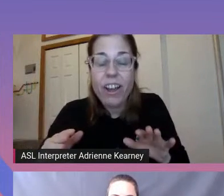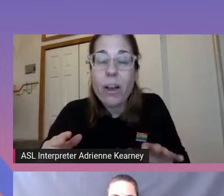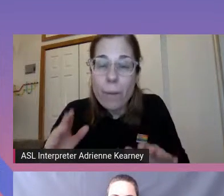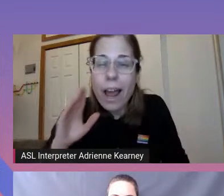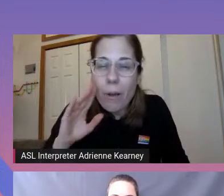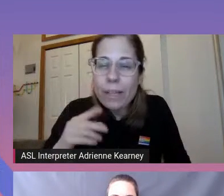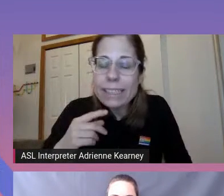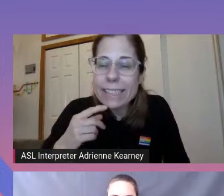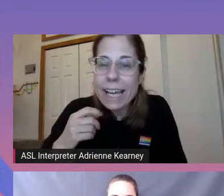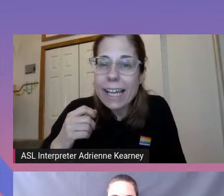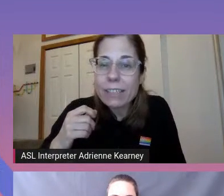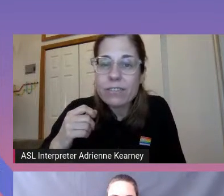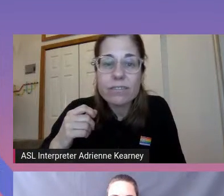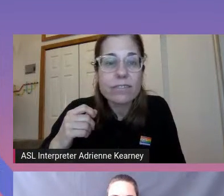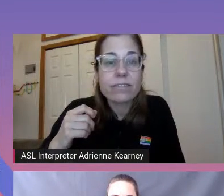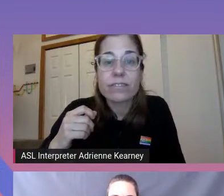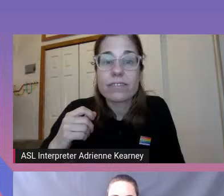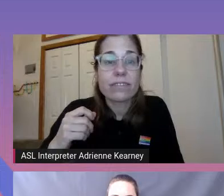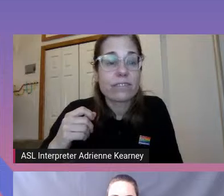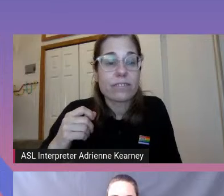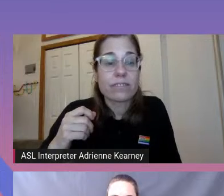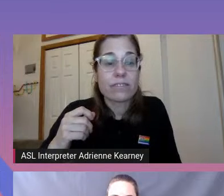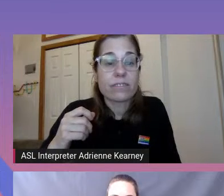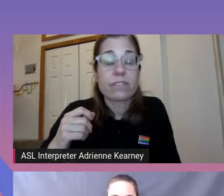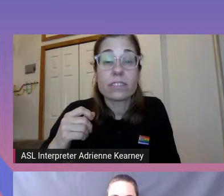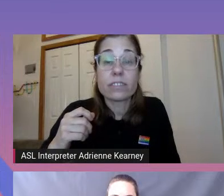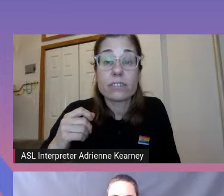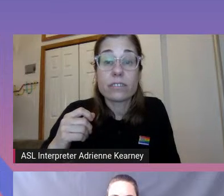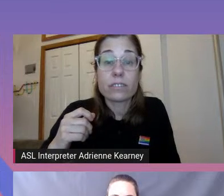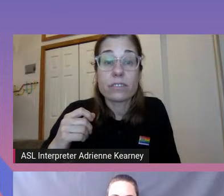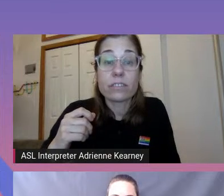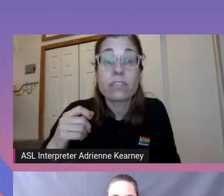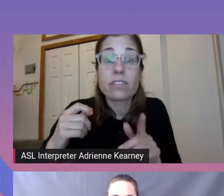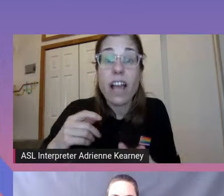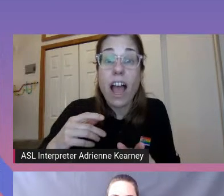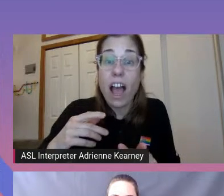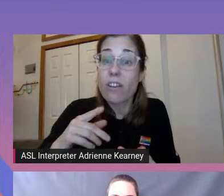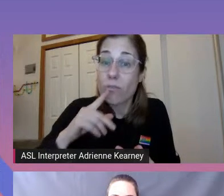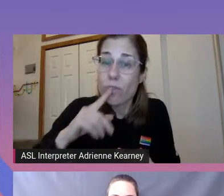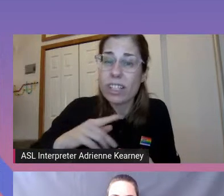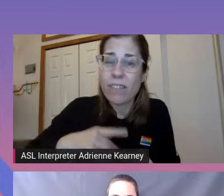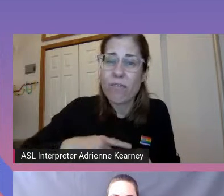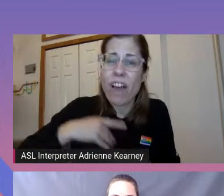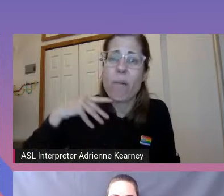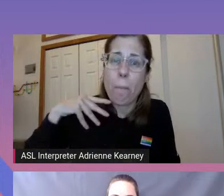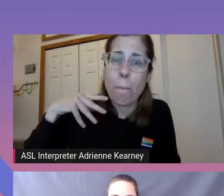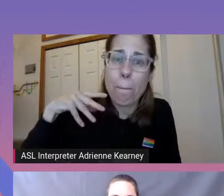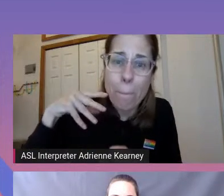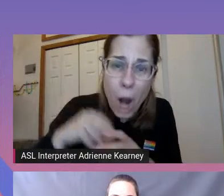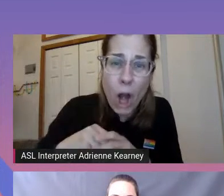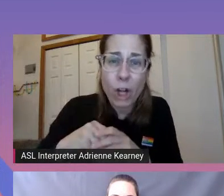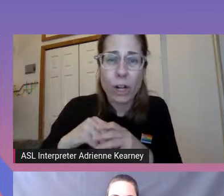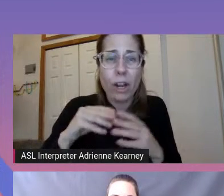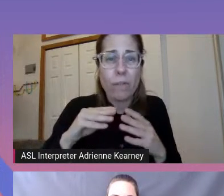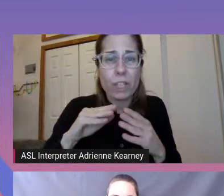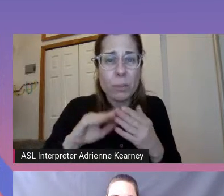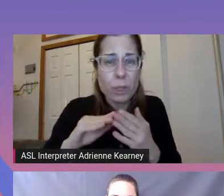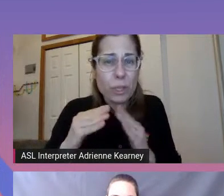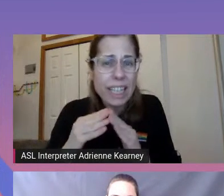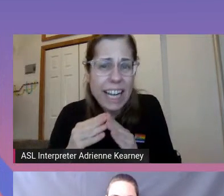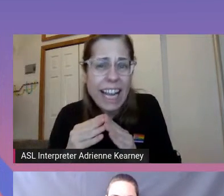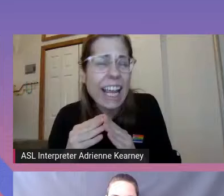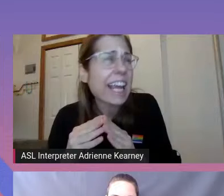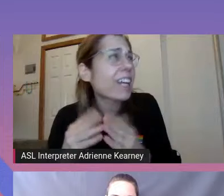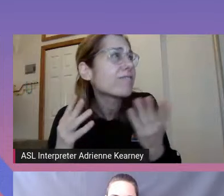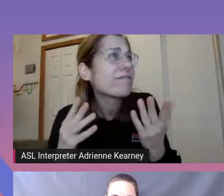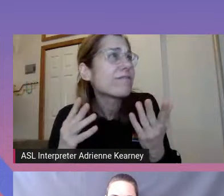I genuinely don't believe I felt so much a part of a community until maybe like 6 months after I moved to New Haven, and I'm still